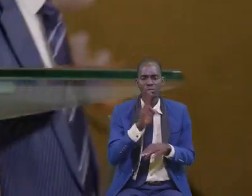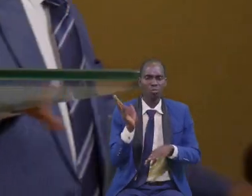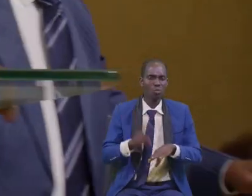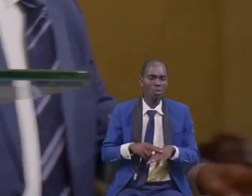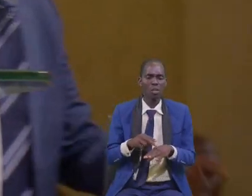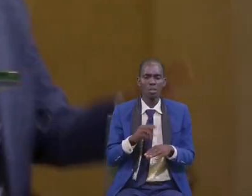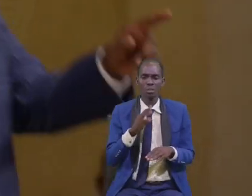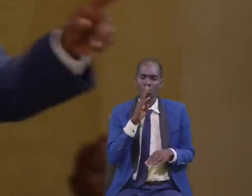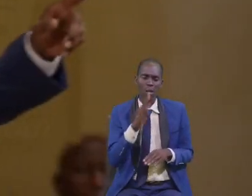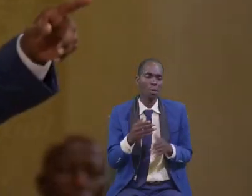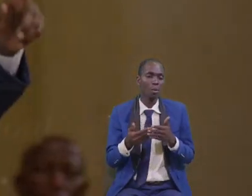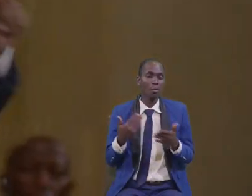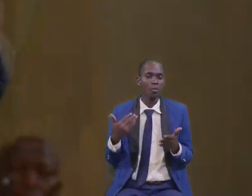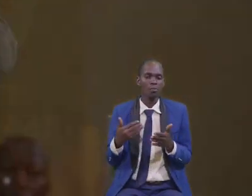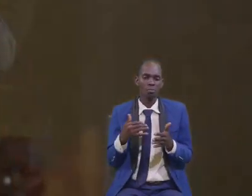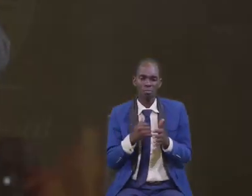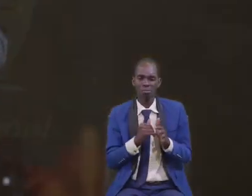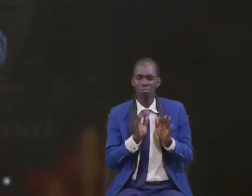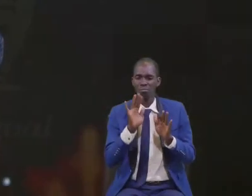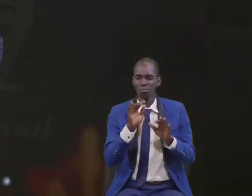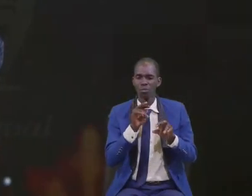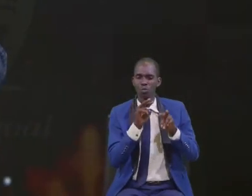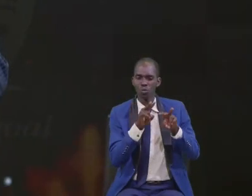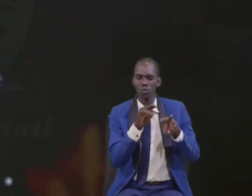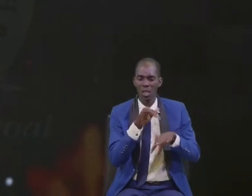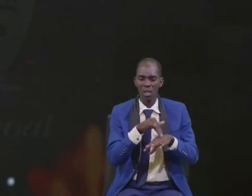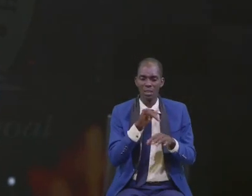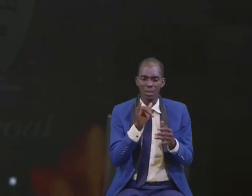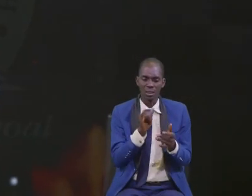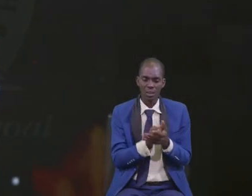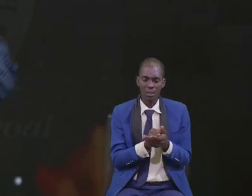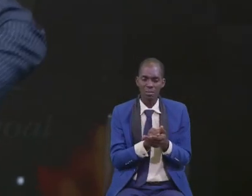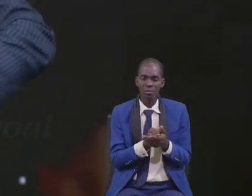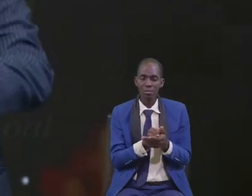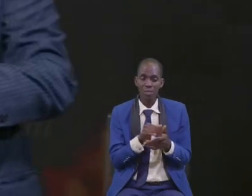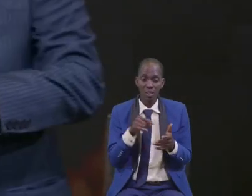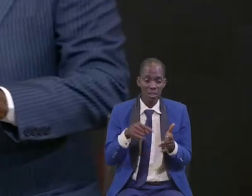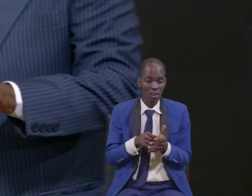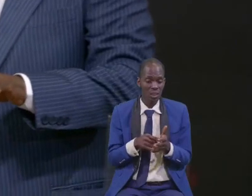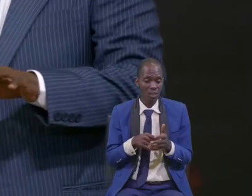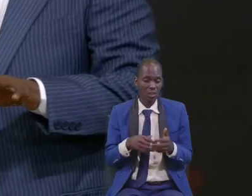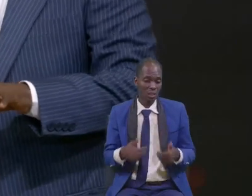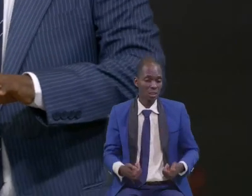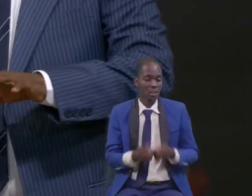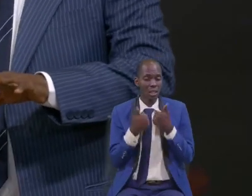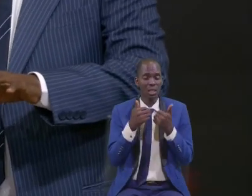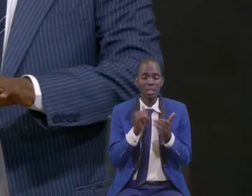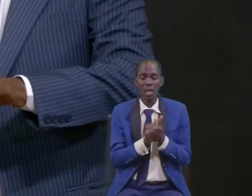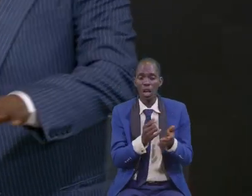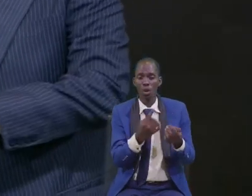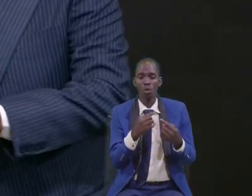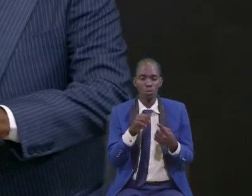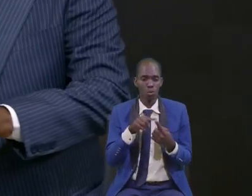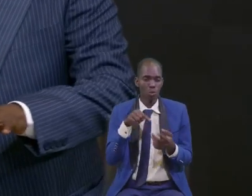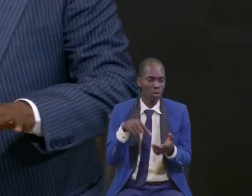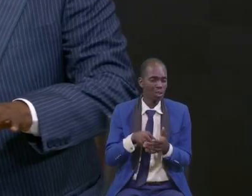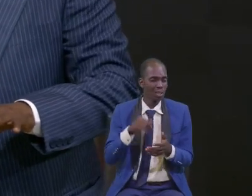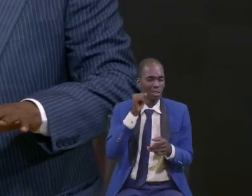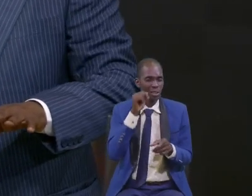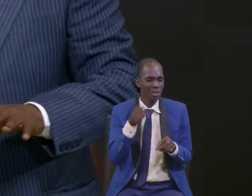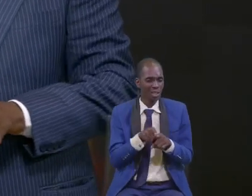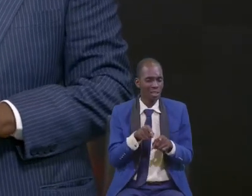the challenges that this sister has gone through has made her, she's not as